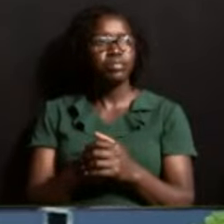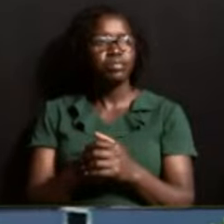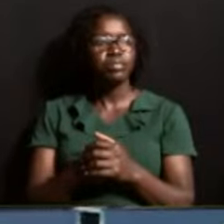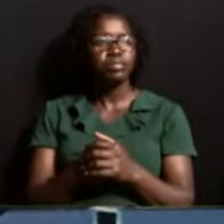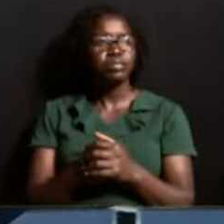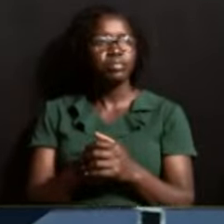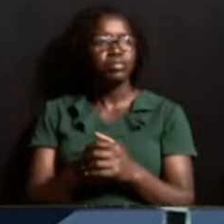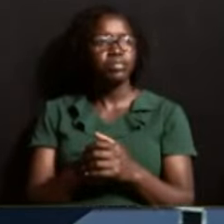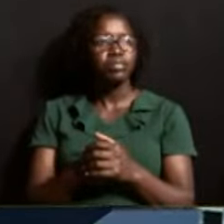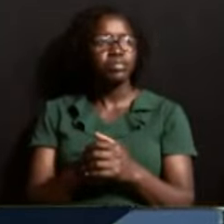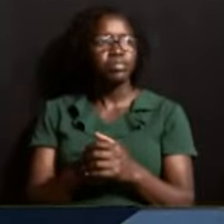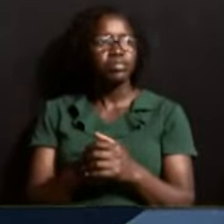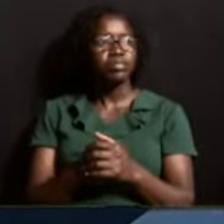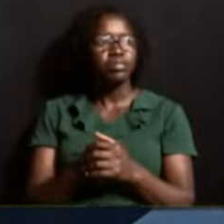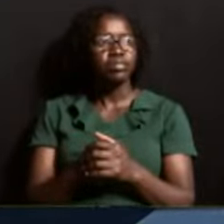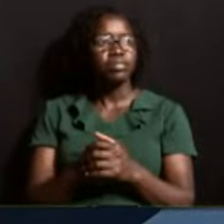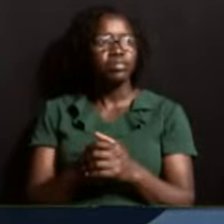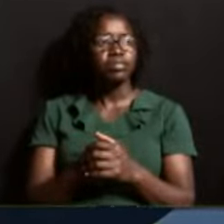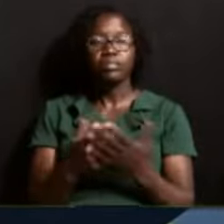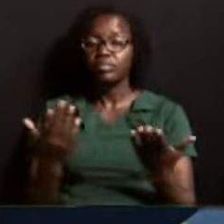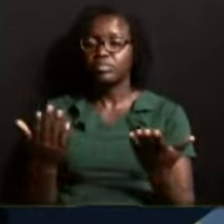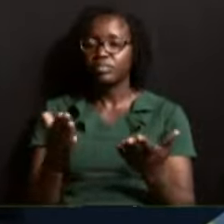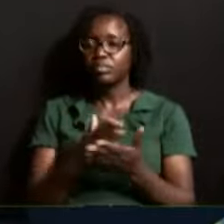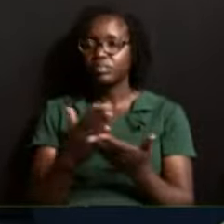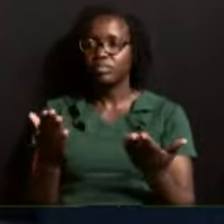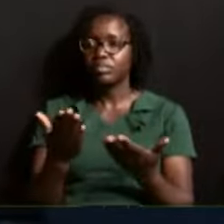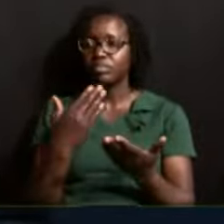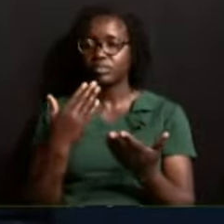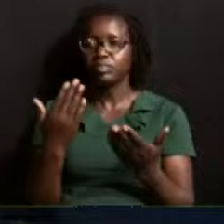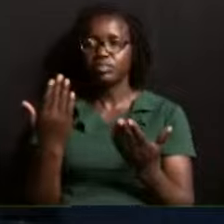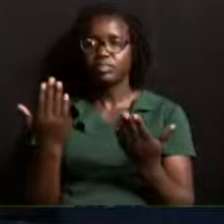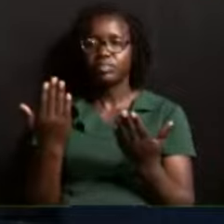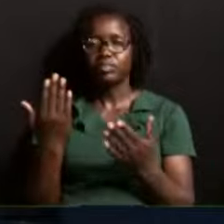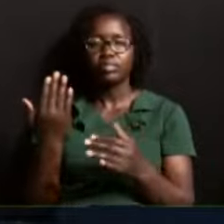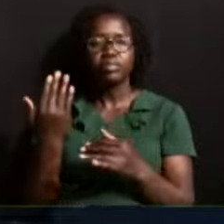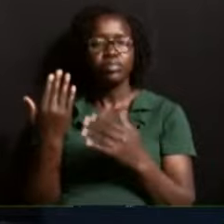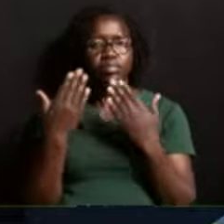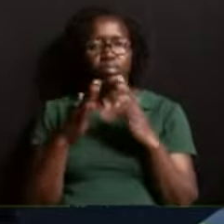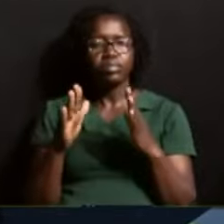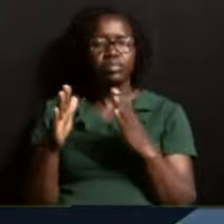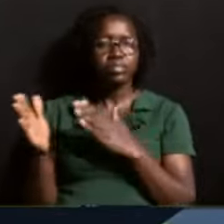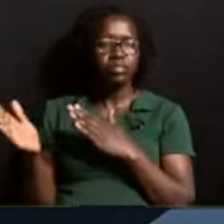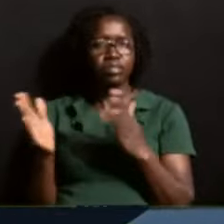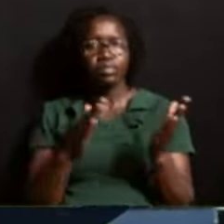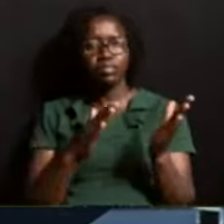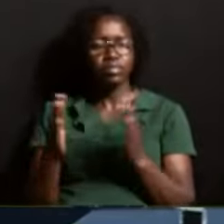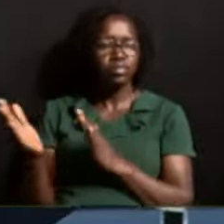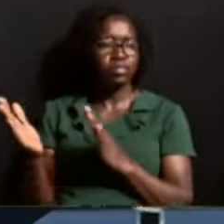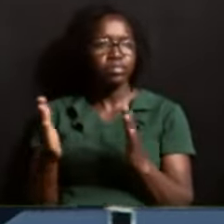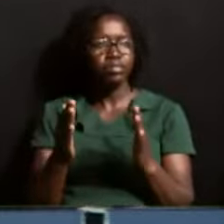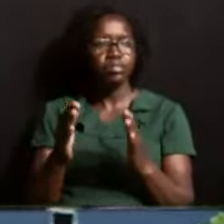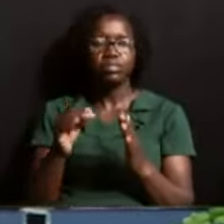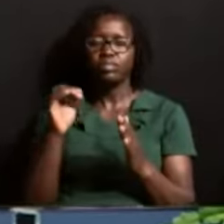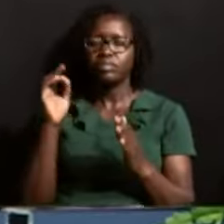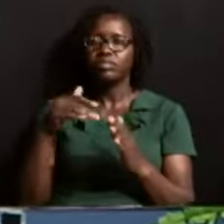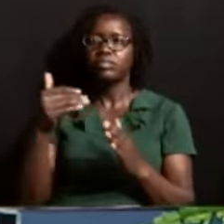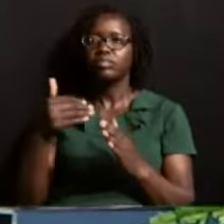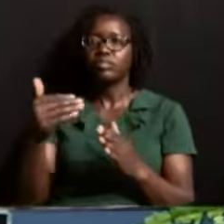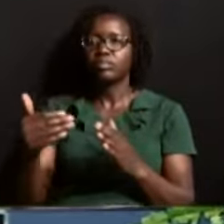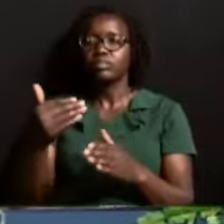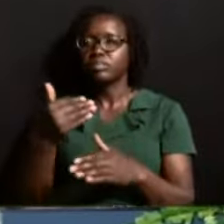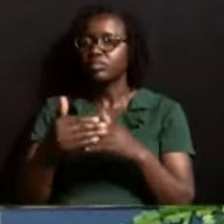1932. But here is a point I would like to close on. Storms should always be